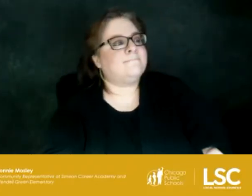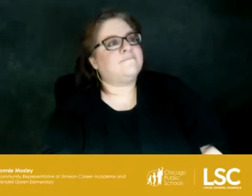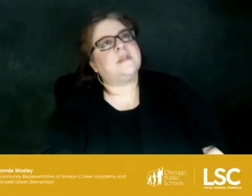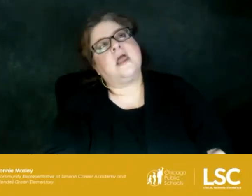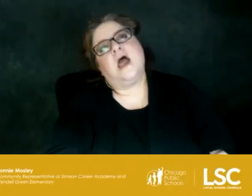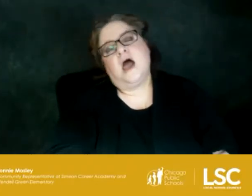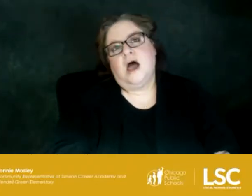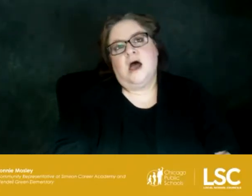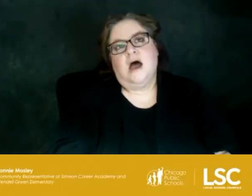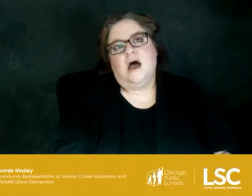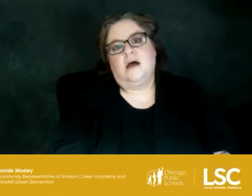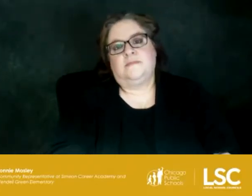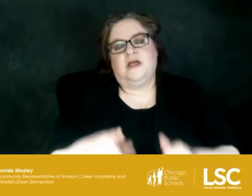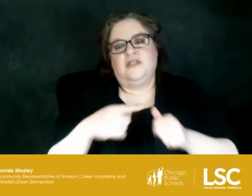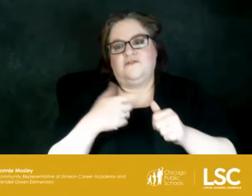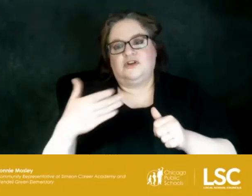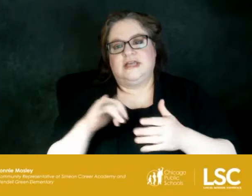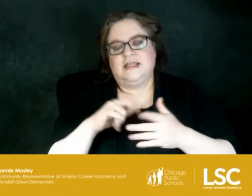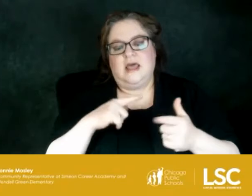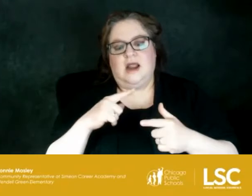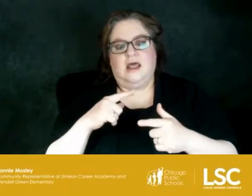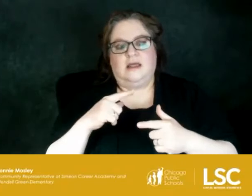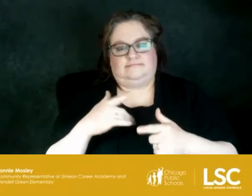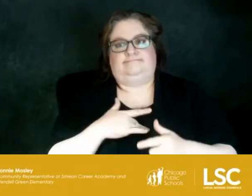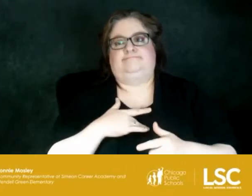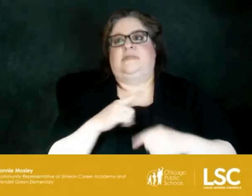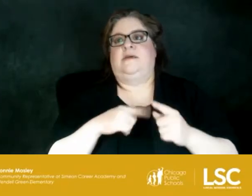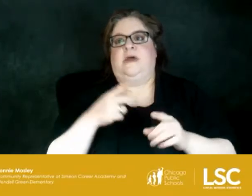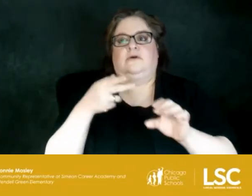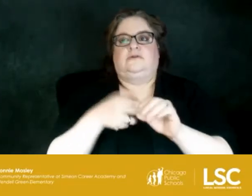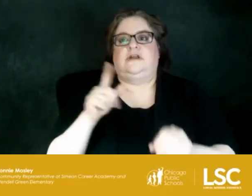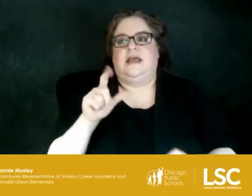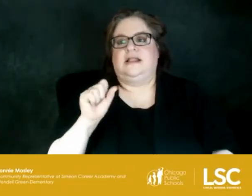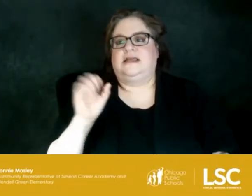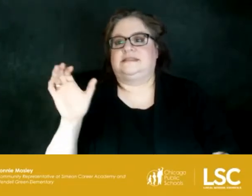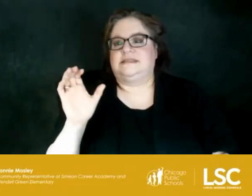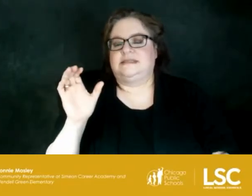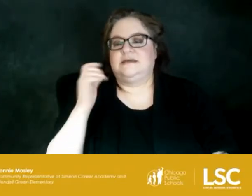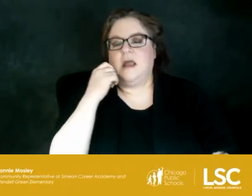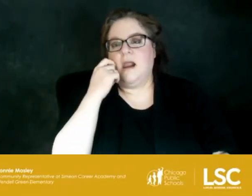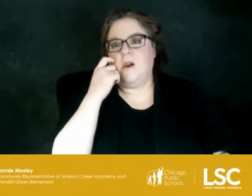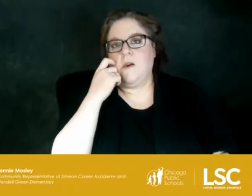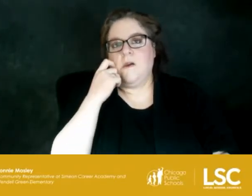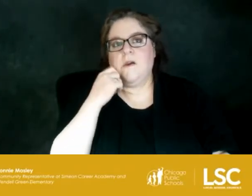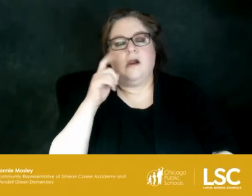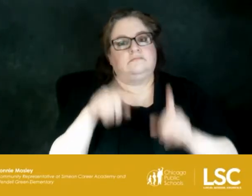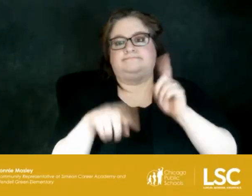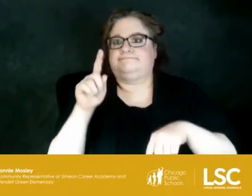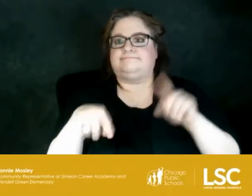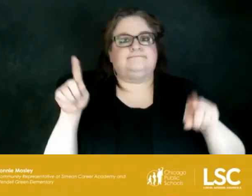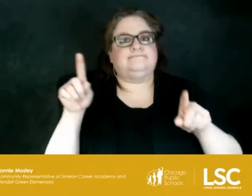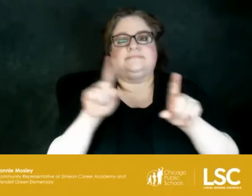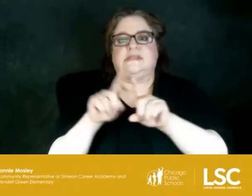Well, the first thing that struck me about being in the LSC was that there are all kind of people